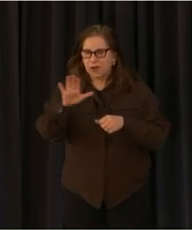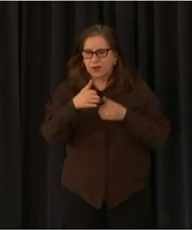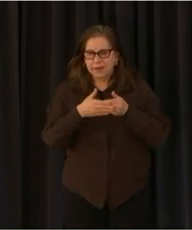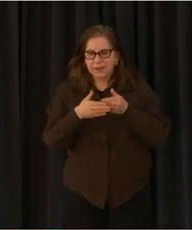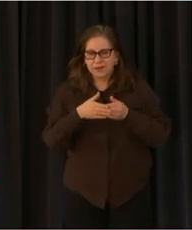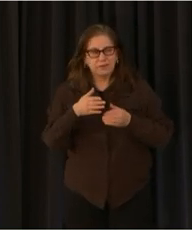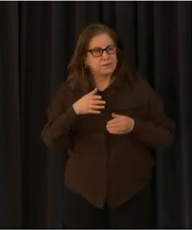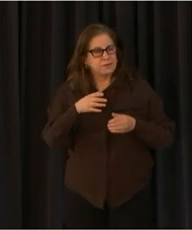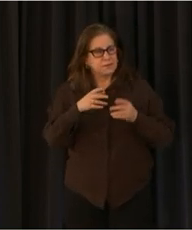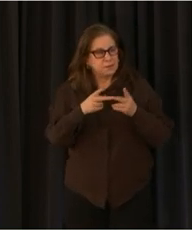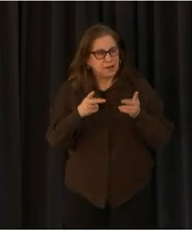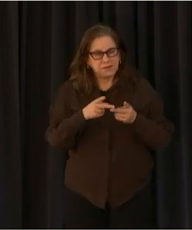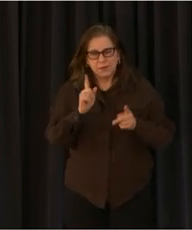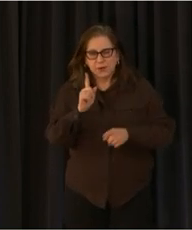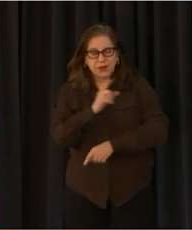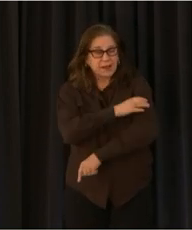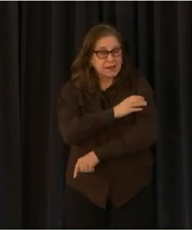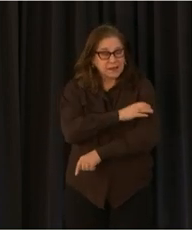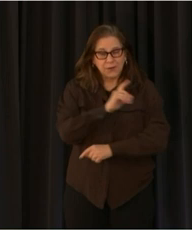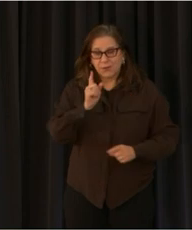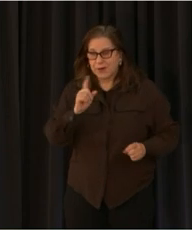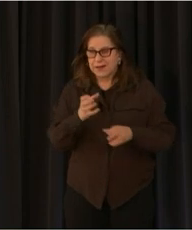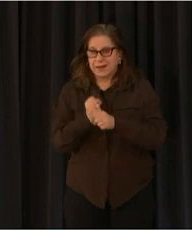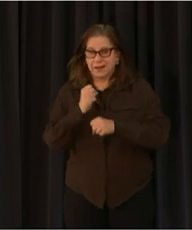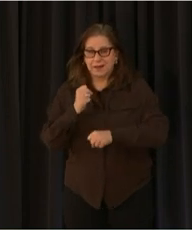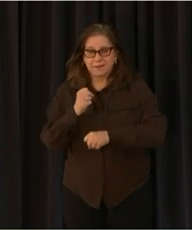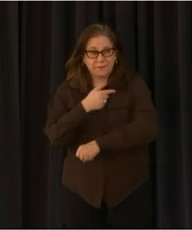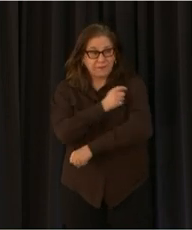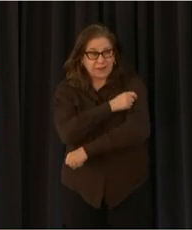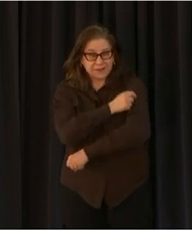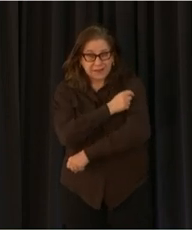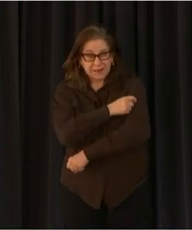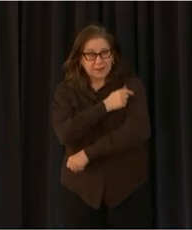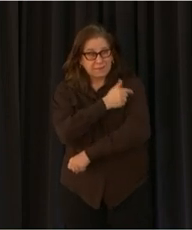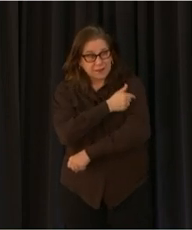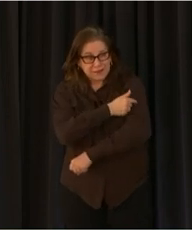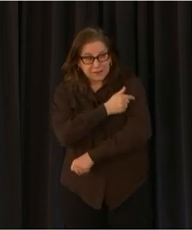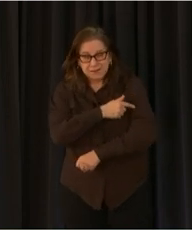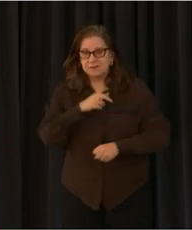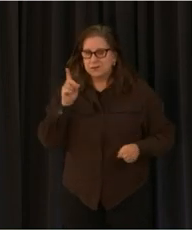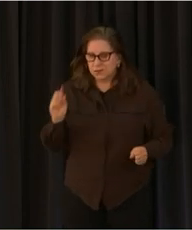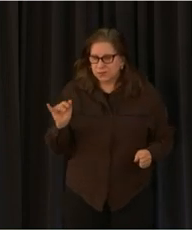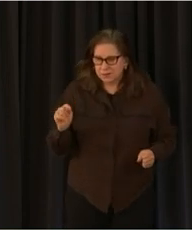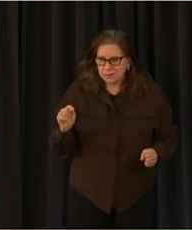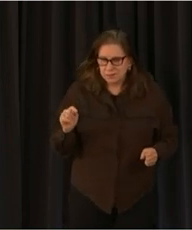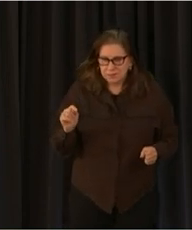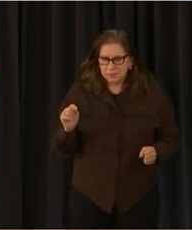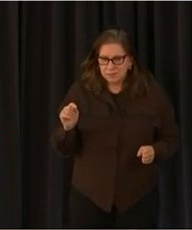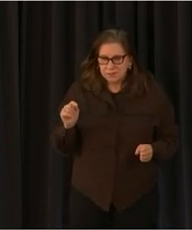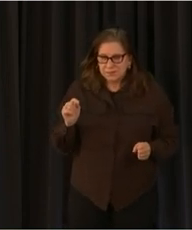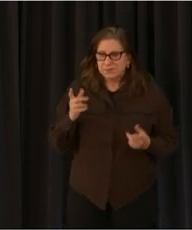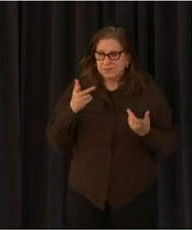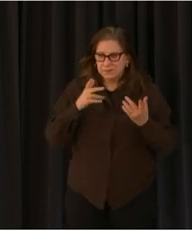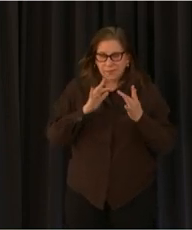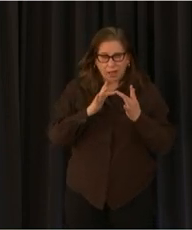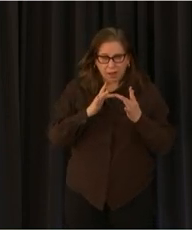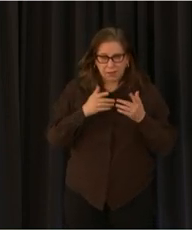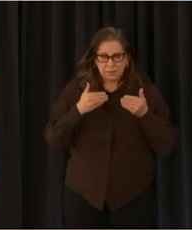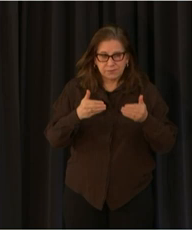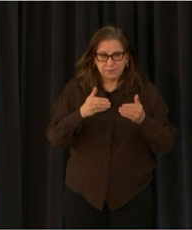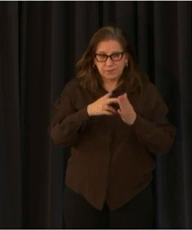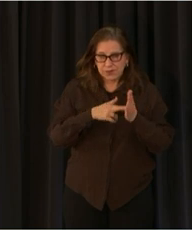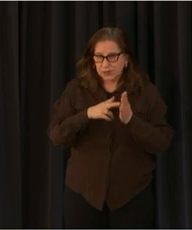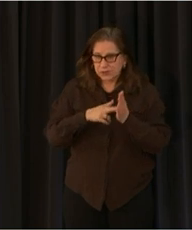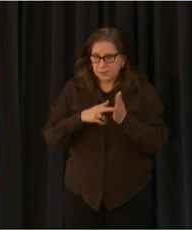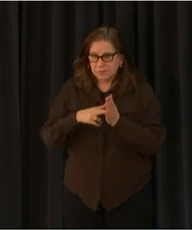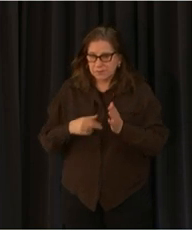prioritize continuing vaccination clinics that were scheduled through the centralized portal system. So no individual who scheduled an